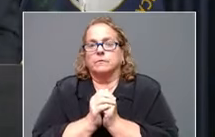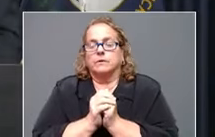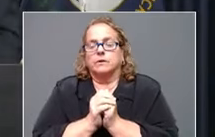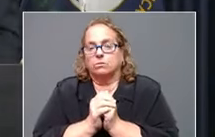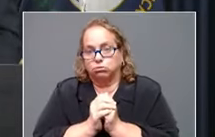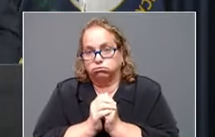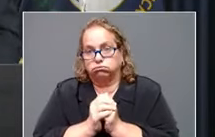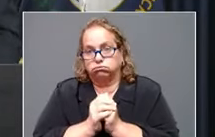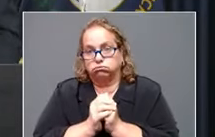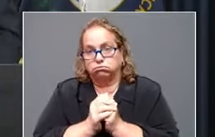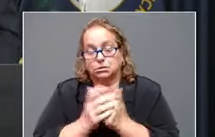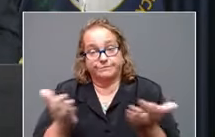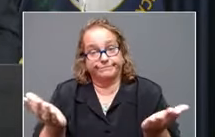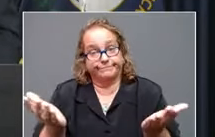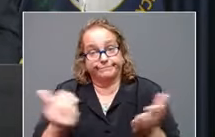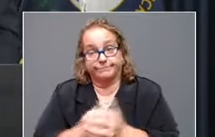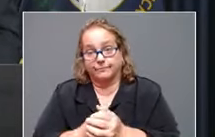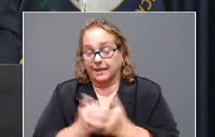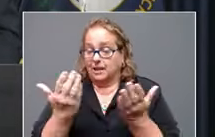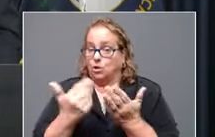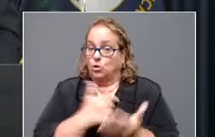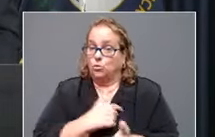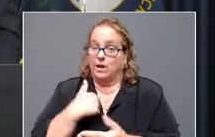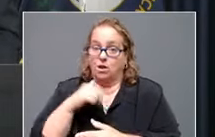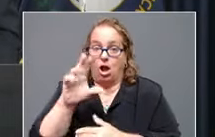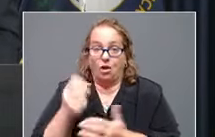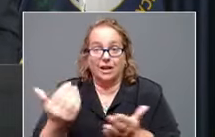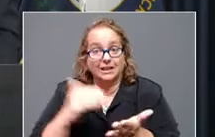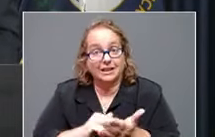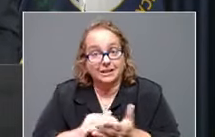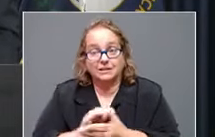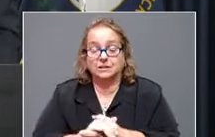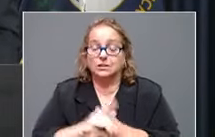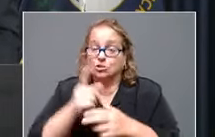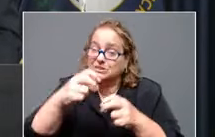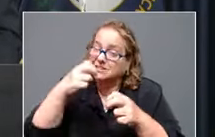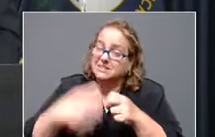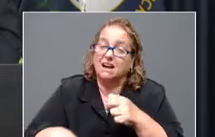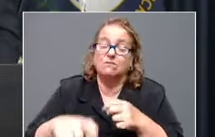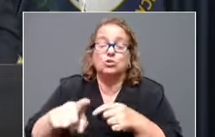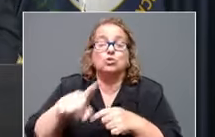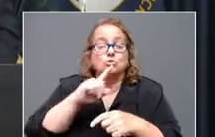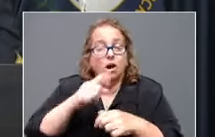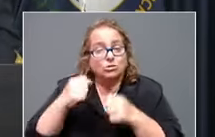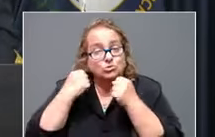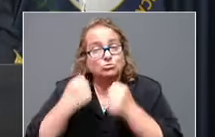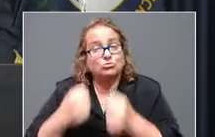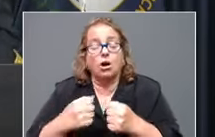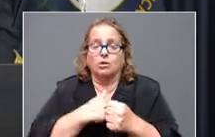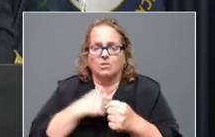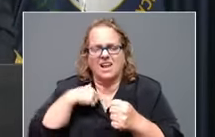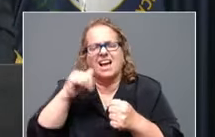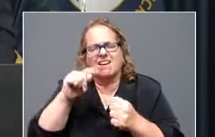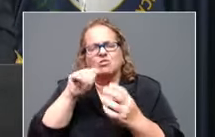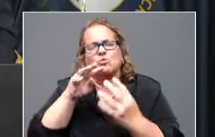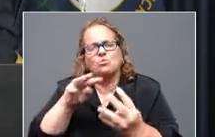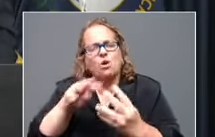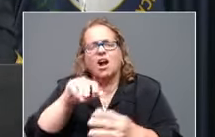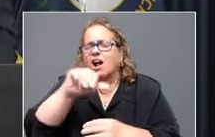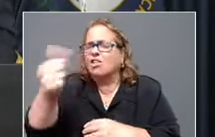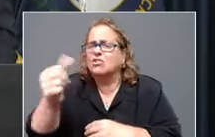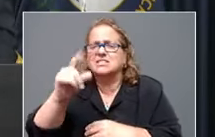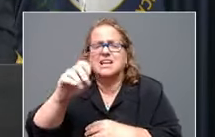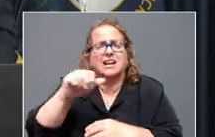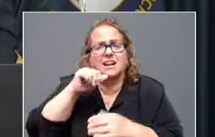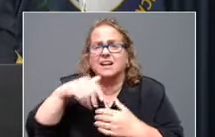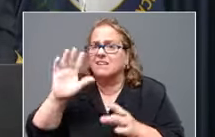again. But you were tough enough. You were strong enough. We're at war. The other side hadn't given up yet, and we can't